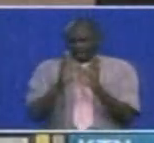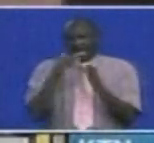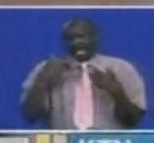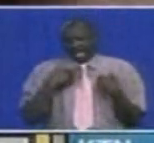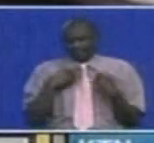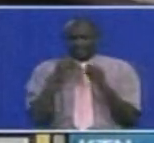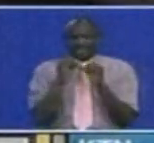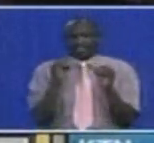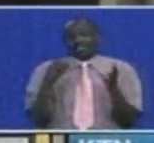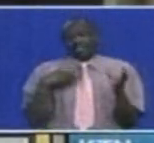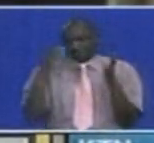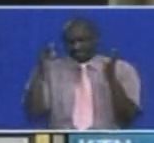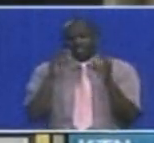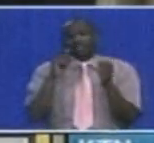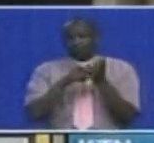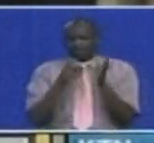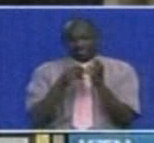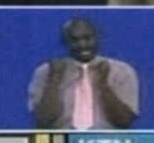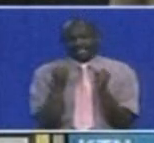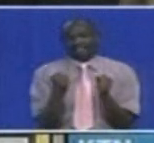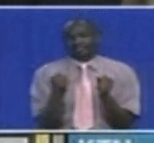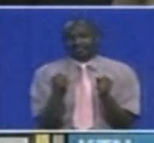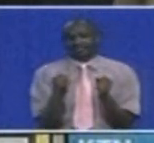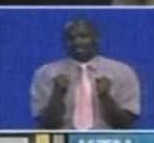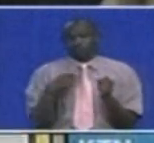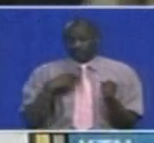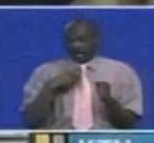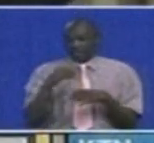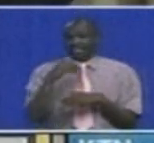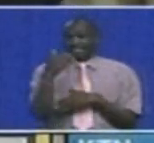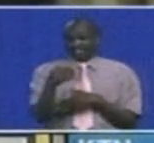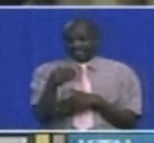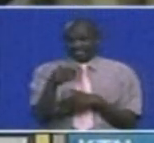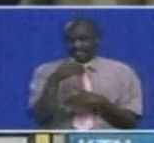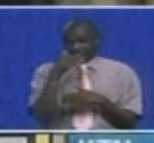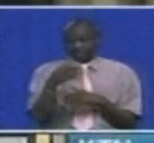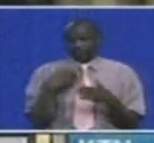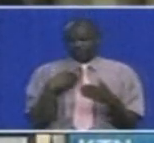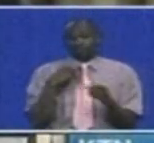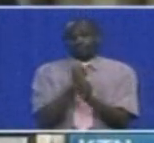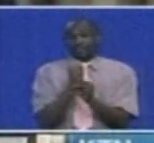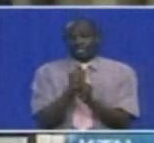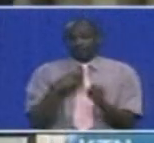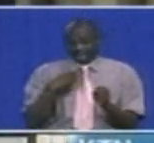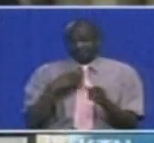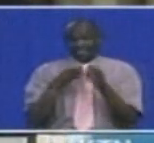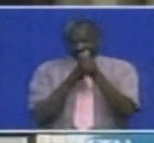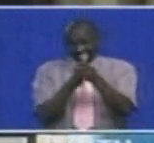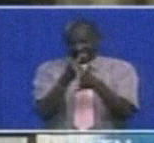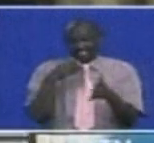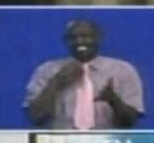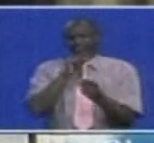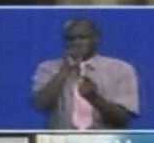in big-ticket projects. What we are trying also to do is that in our next the change we want to make, in our guideline, we want to